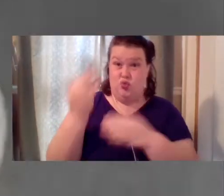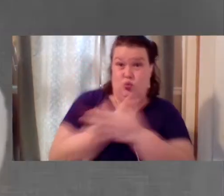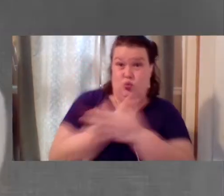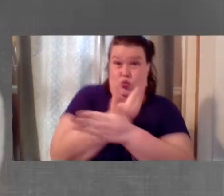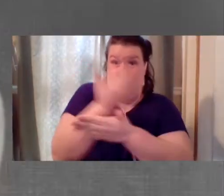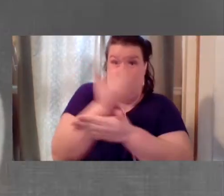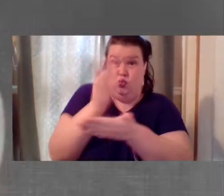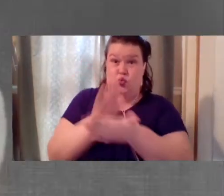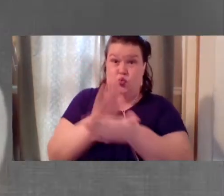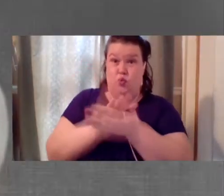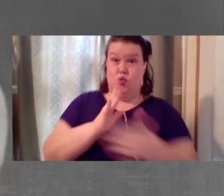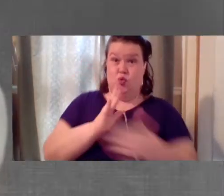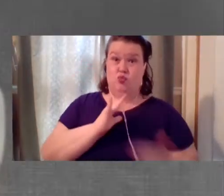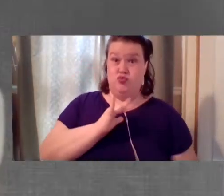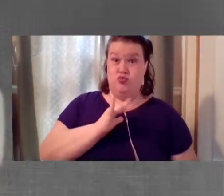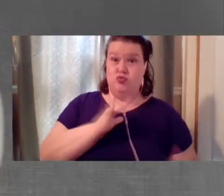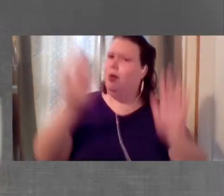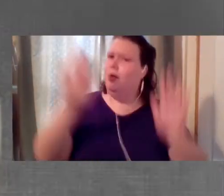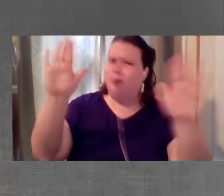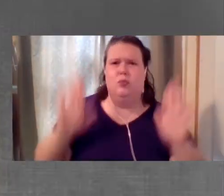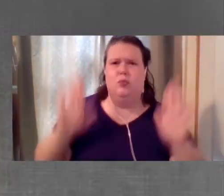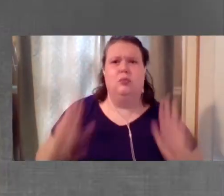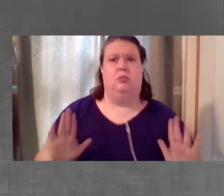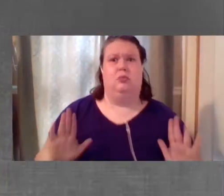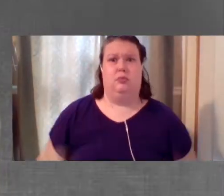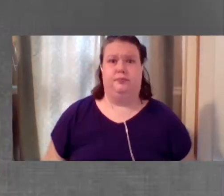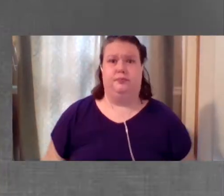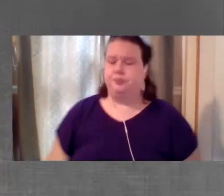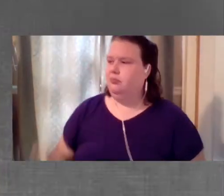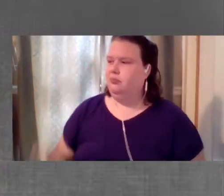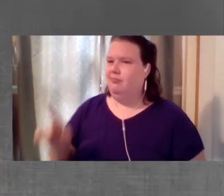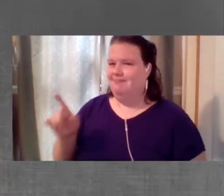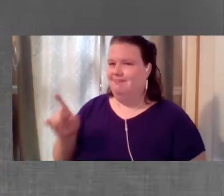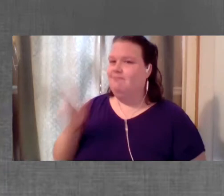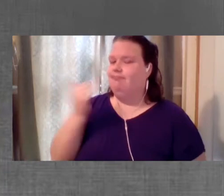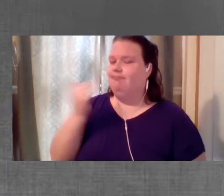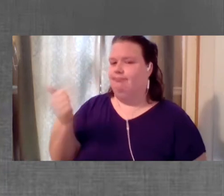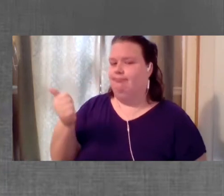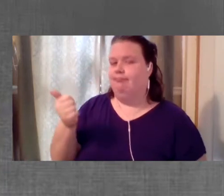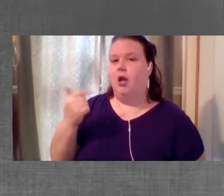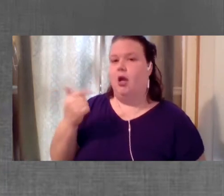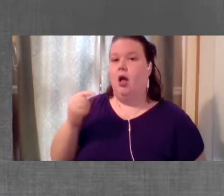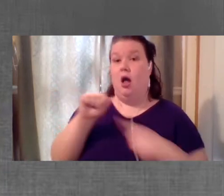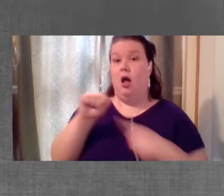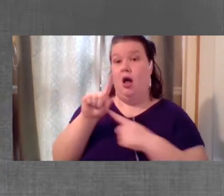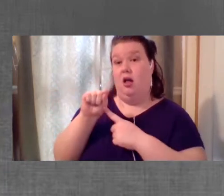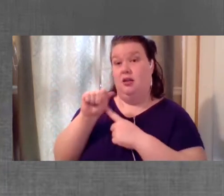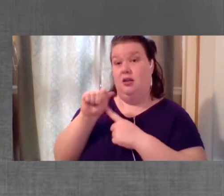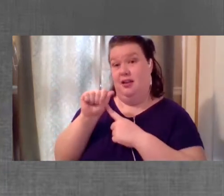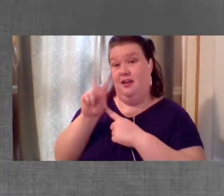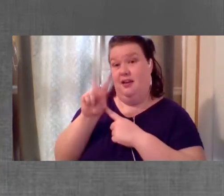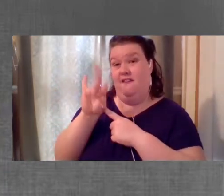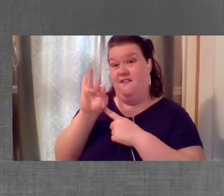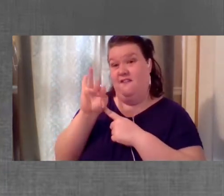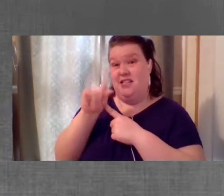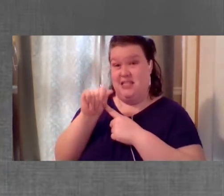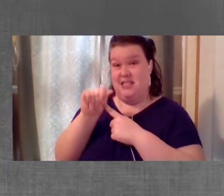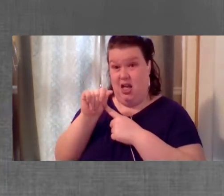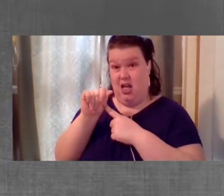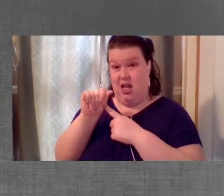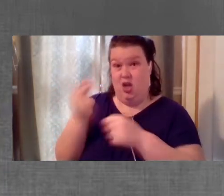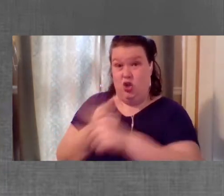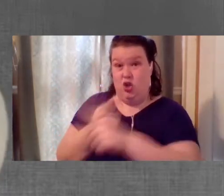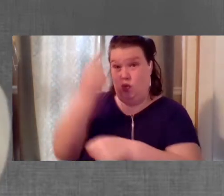Great. Thank you. And I don't think that there are any plans yet on what Alta Vista would be repurposed for, but the thought is